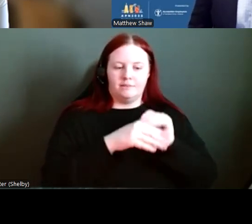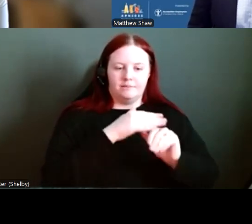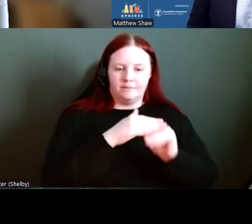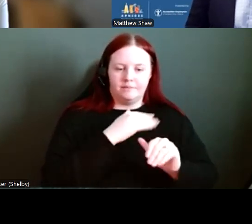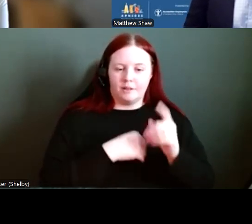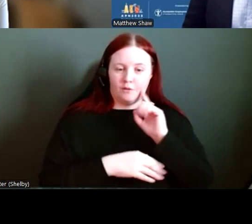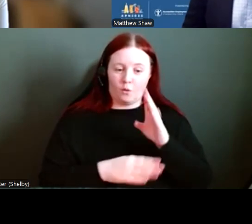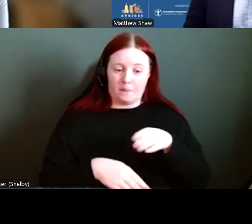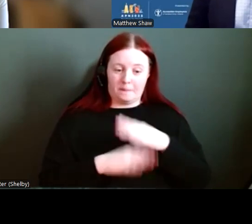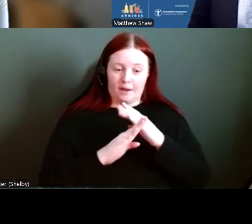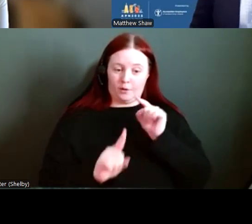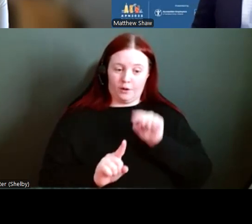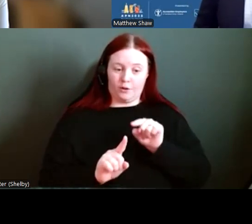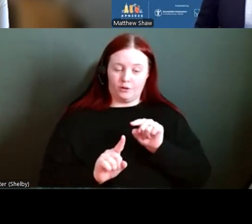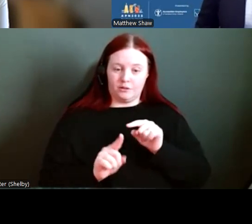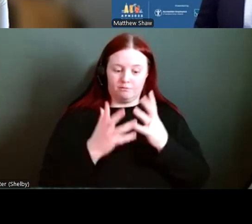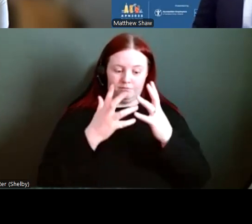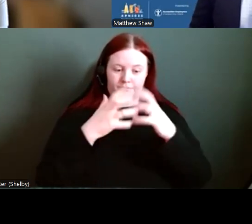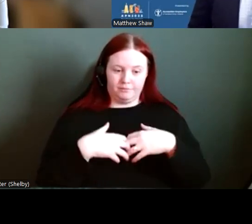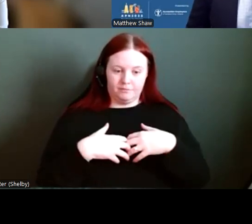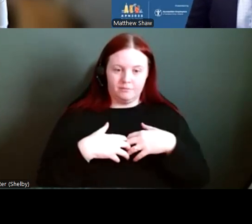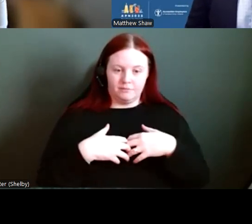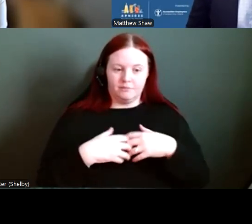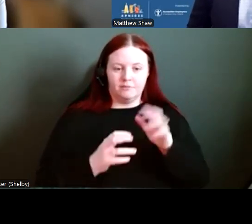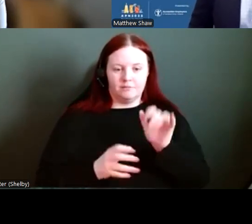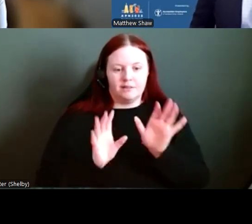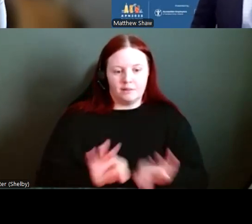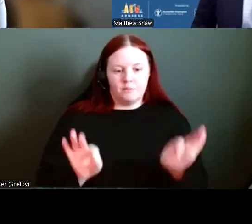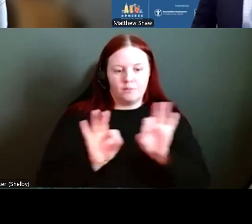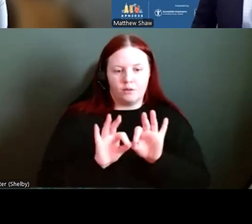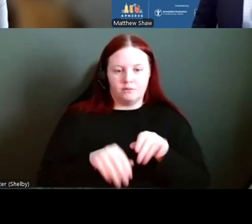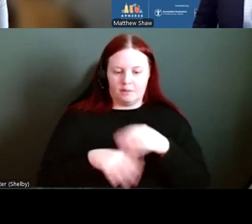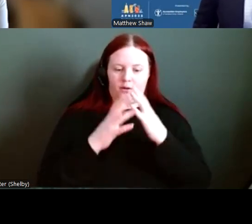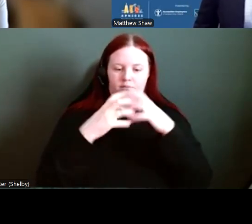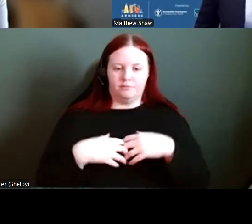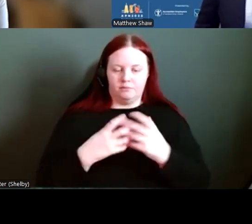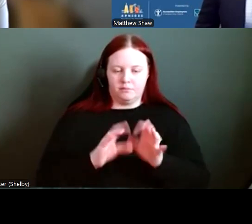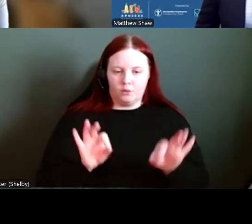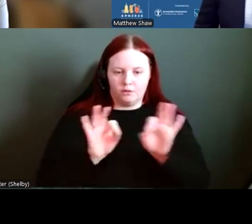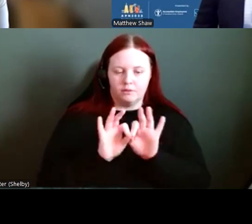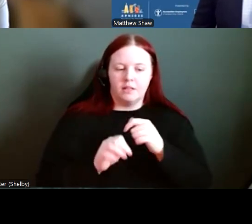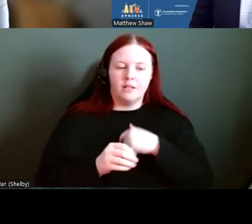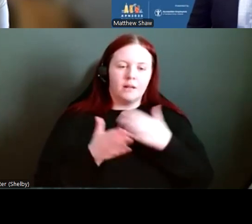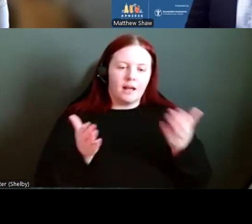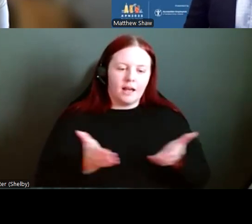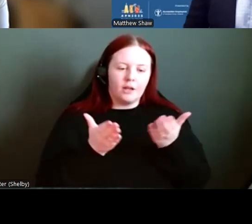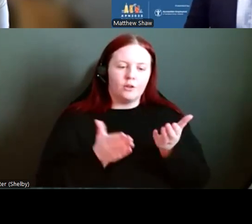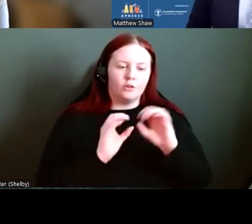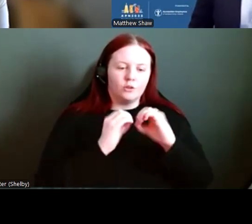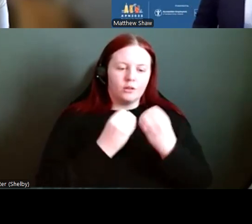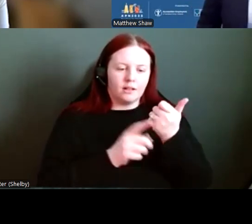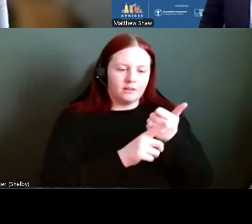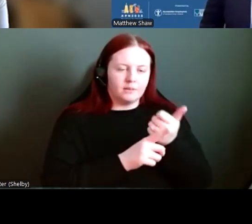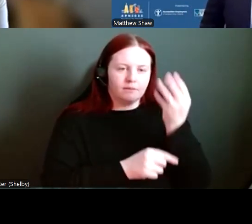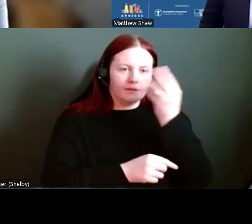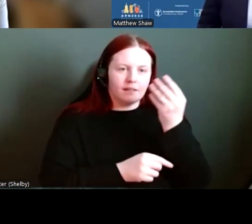barriers is a vital activity. But I encourage them to think of the accessibility in their data collection